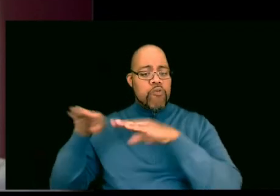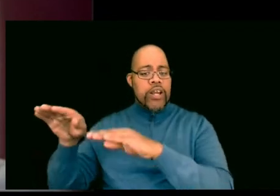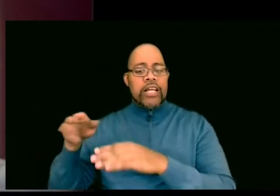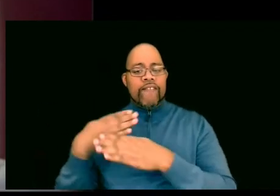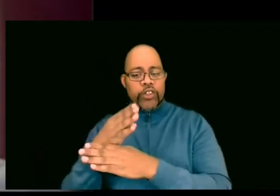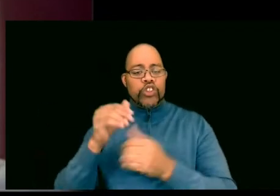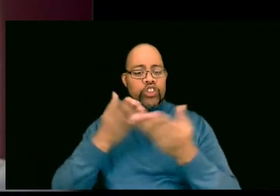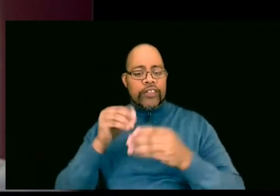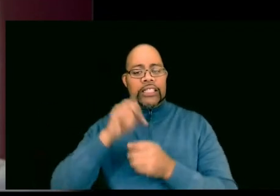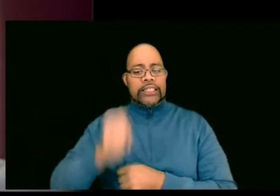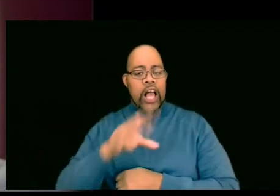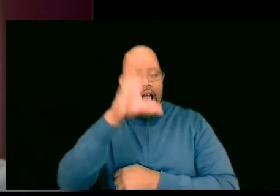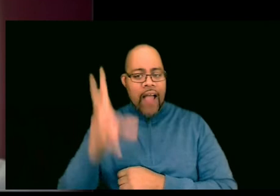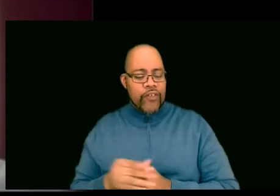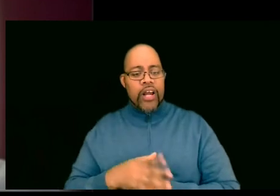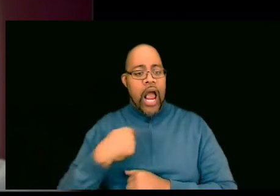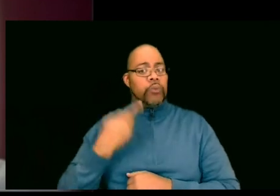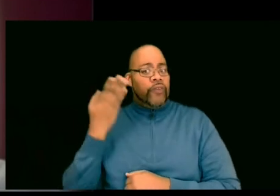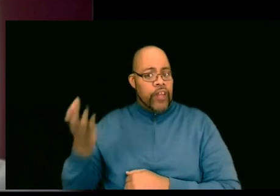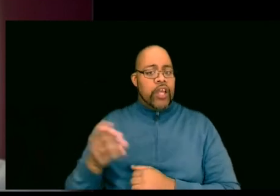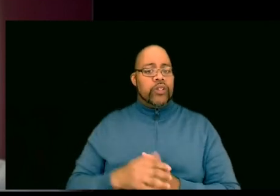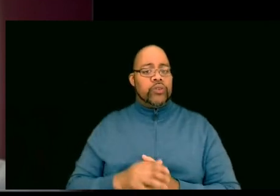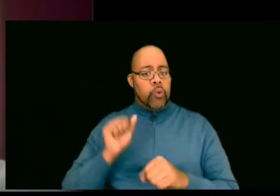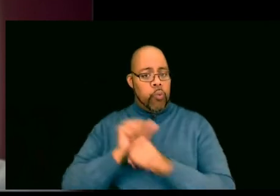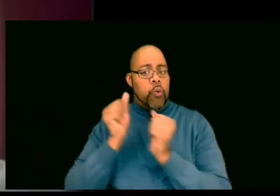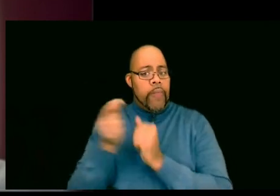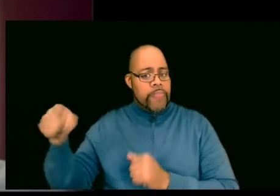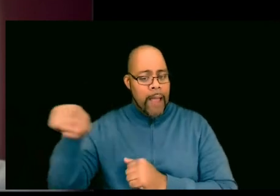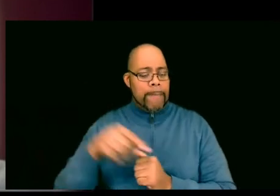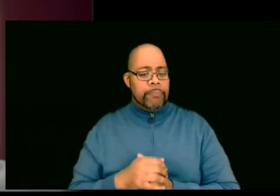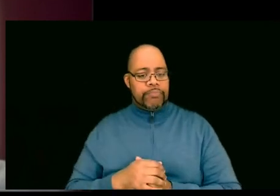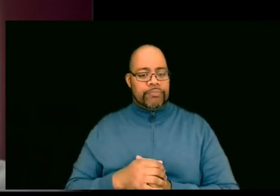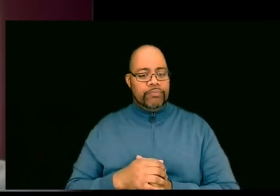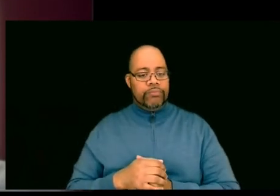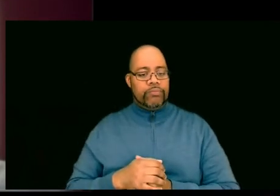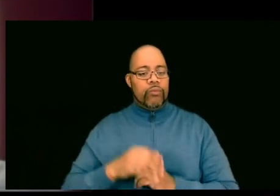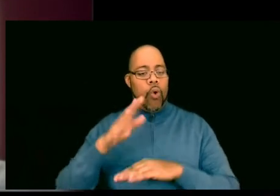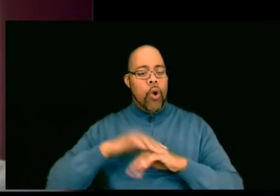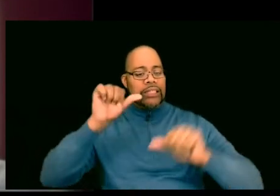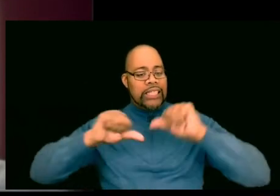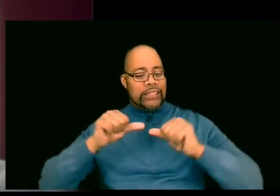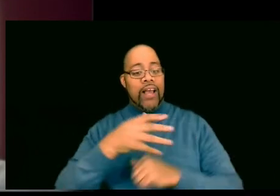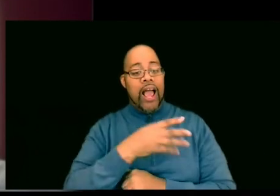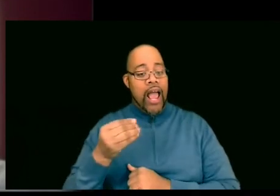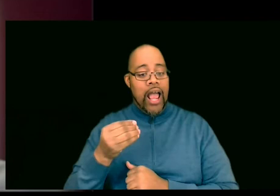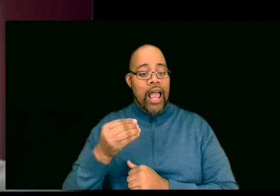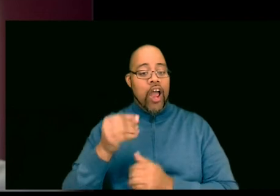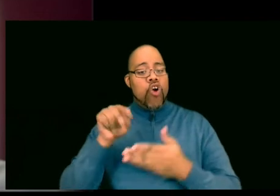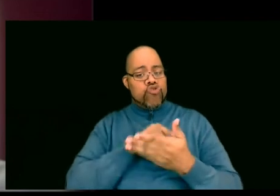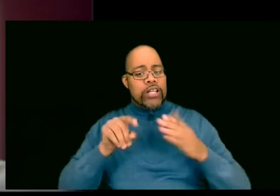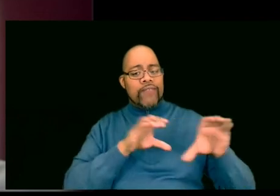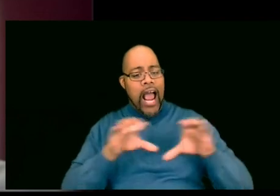Marine Fisheries Service in South Africa. And I was there to work with them on scientific